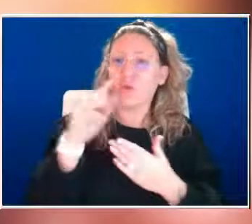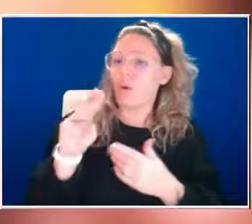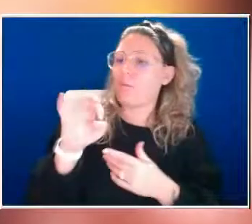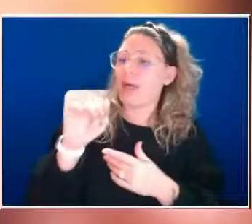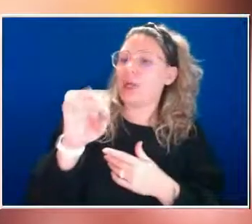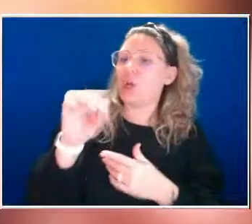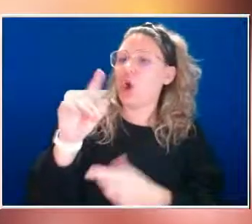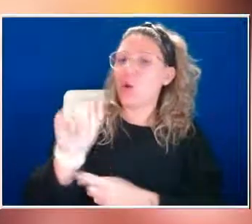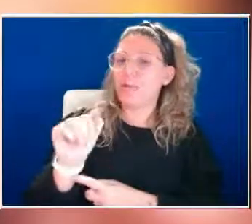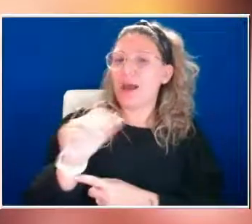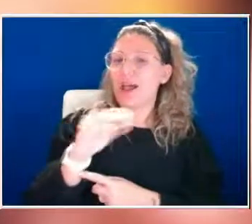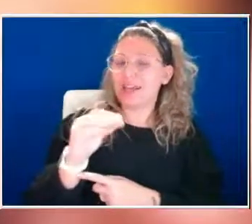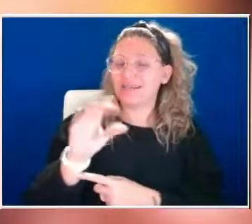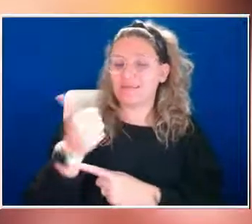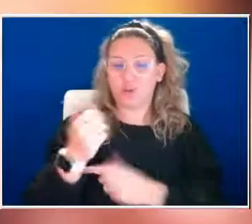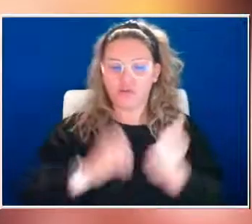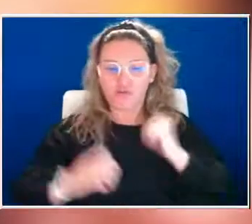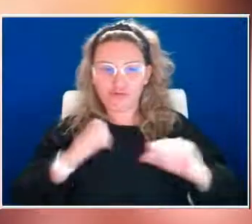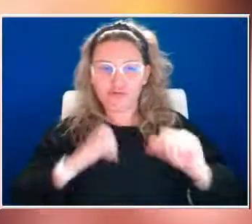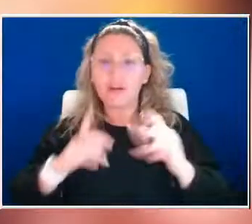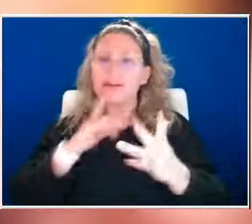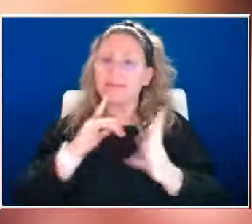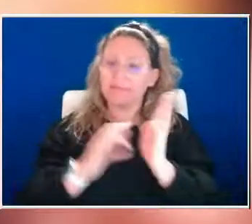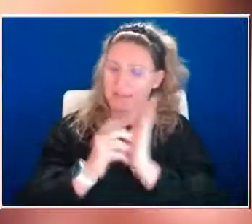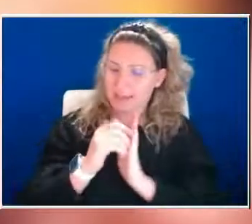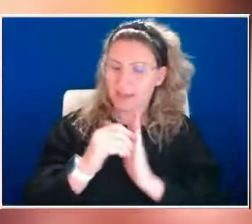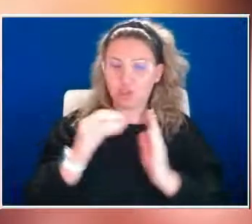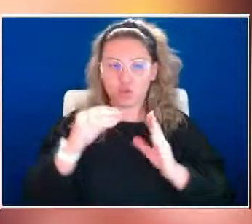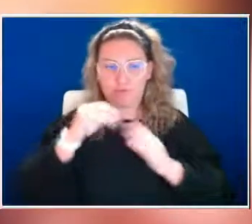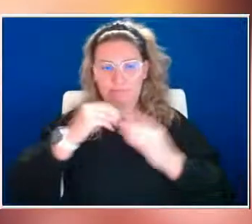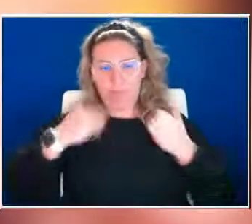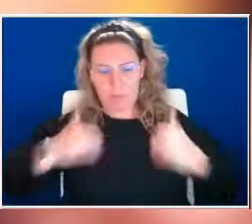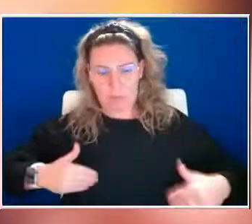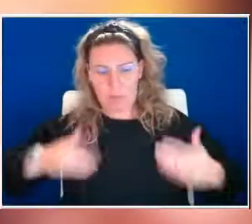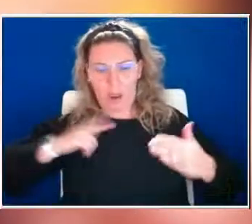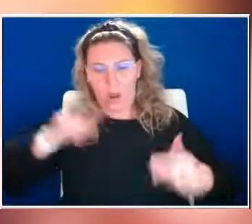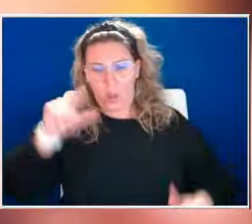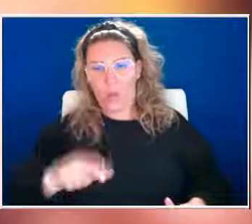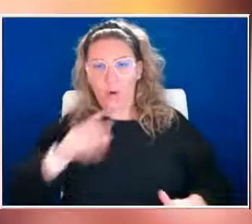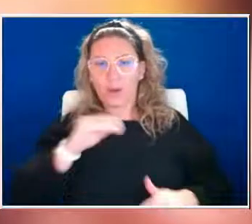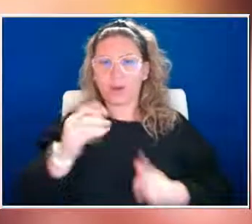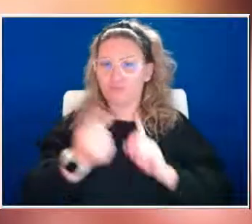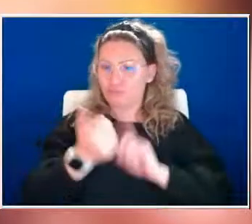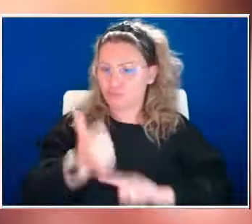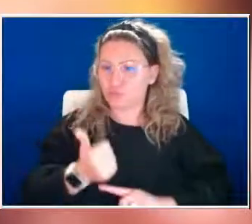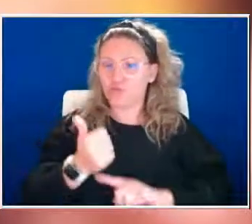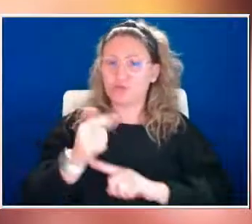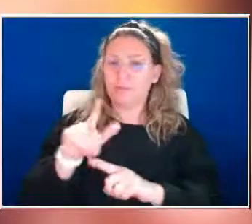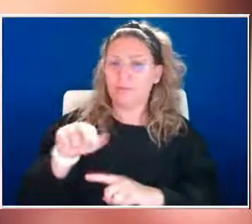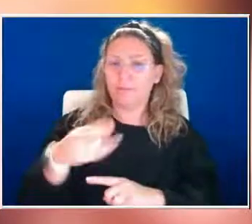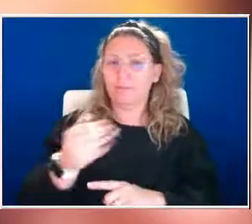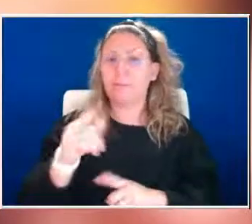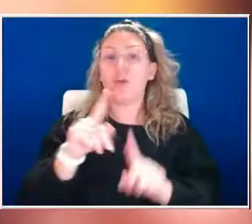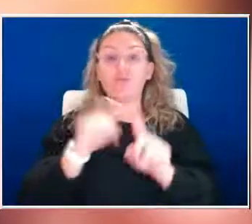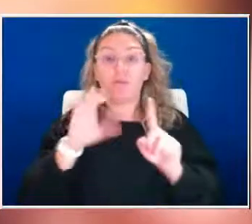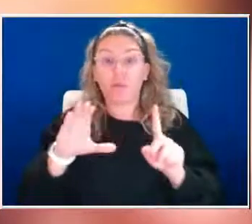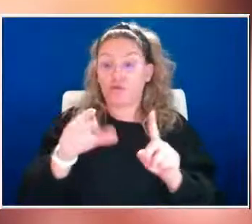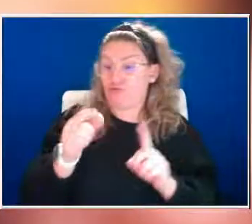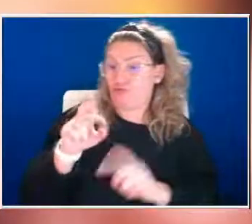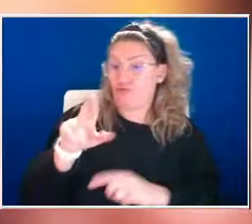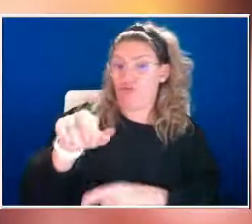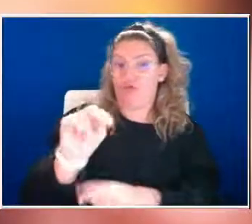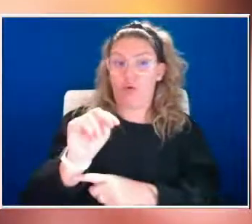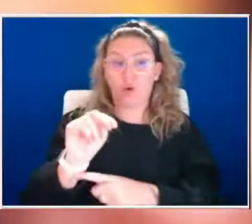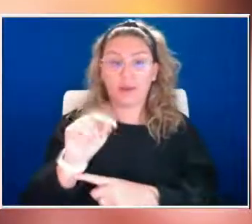other aggressive cancers in their lower extremity can also have their lymph nodes removed from like their groin region, kind of like in